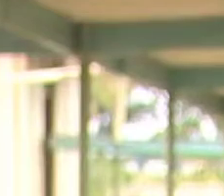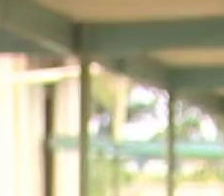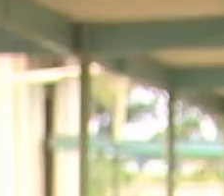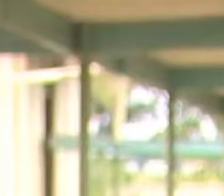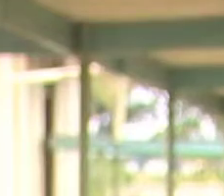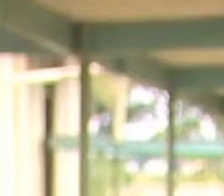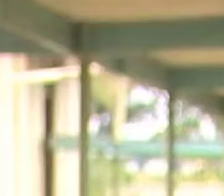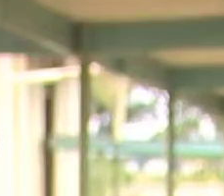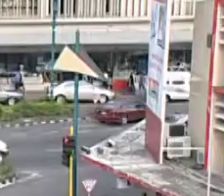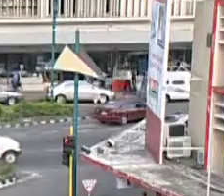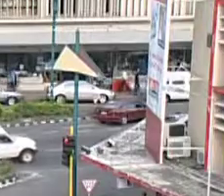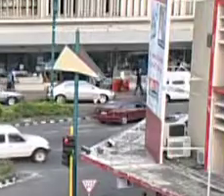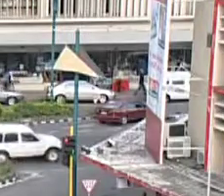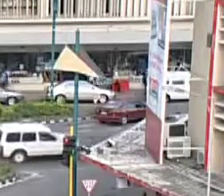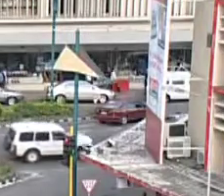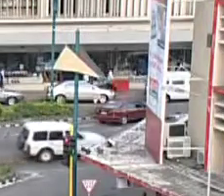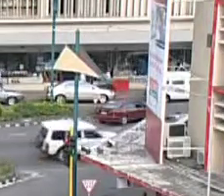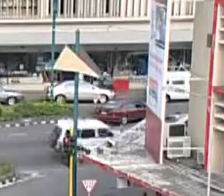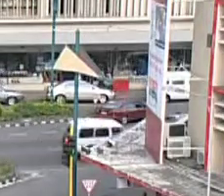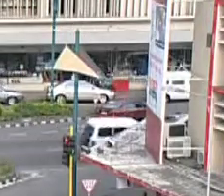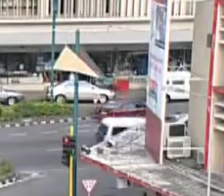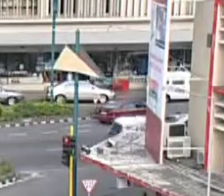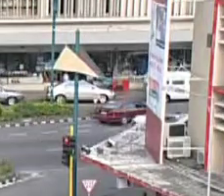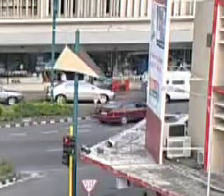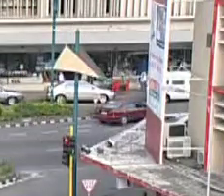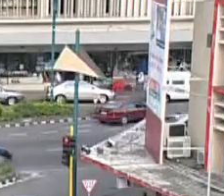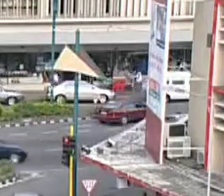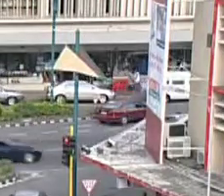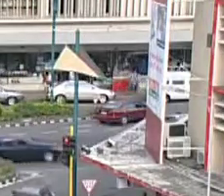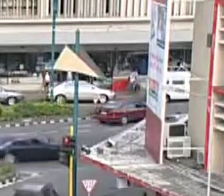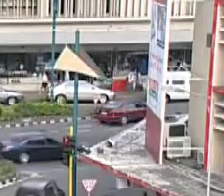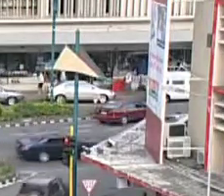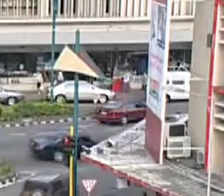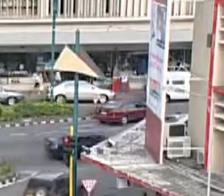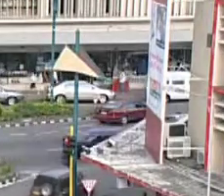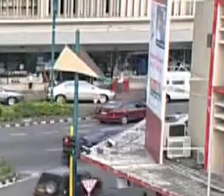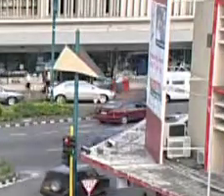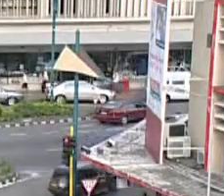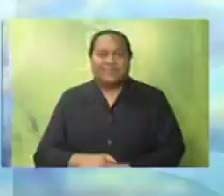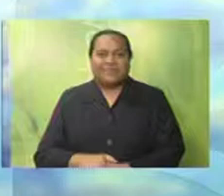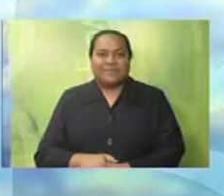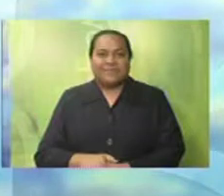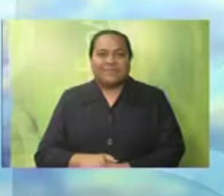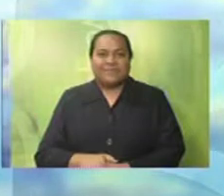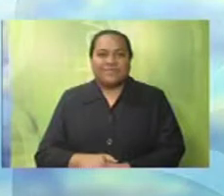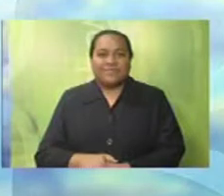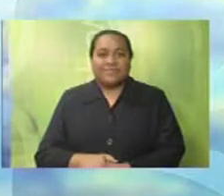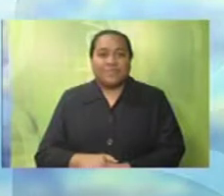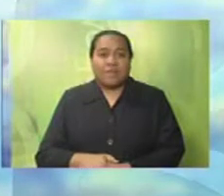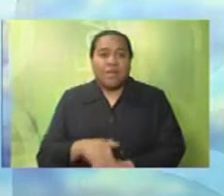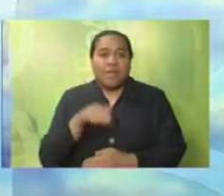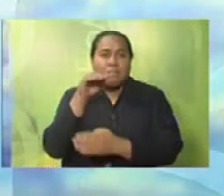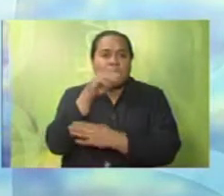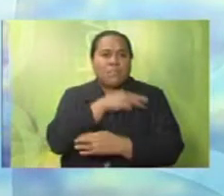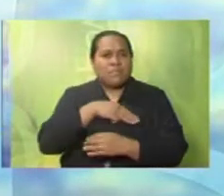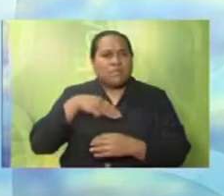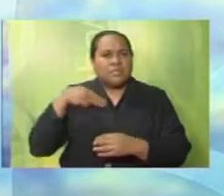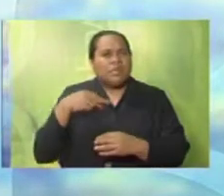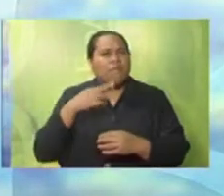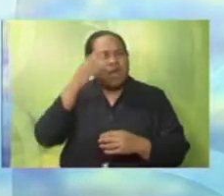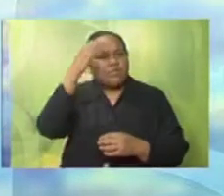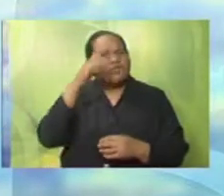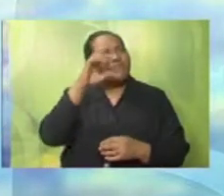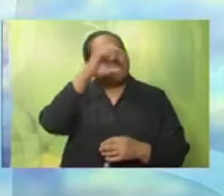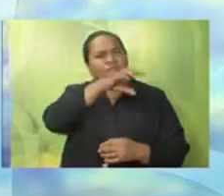greater responsibility for their family members so they don't end up on the streets begging. The Foreign Minister of Georgia, Grigol